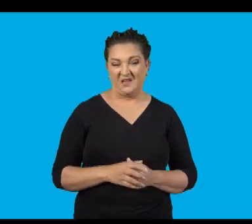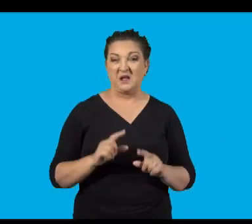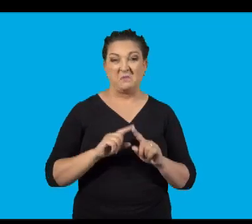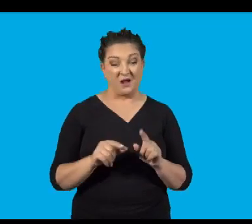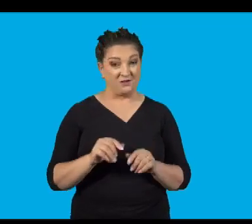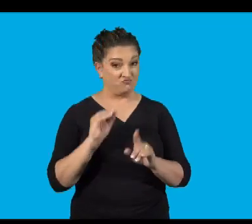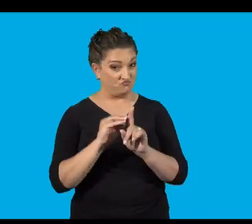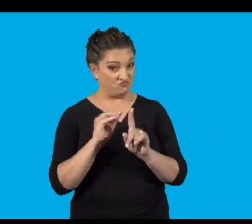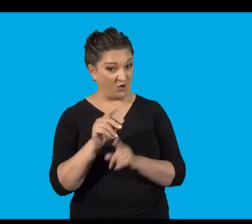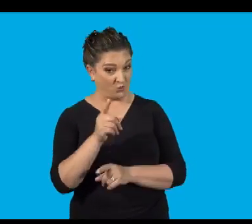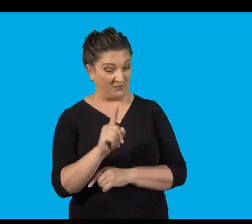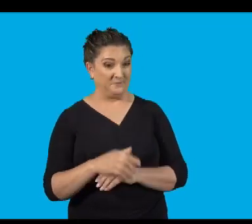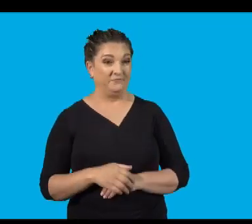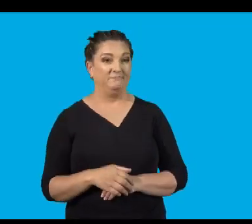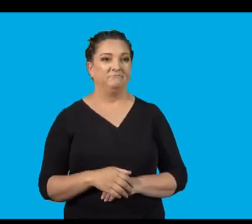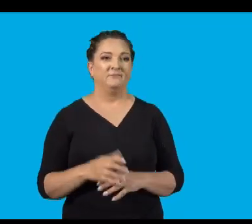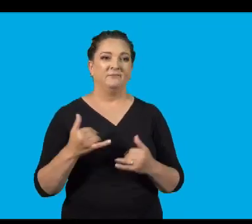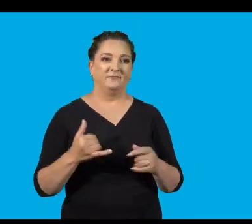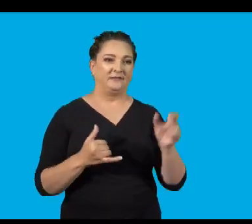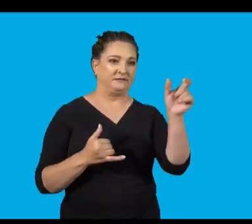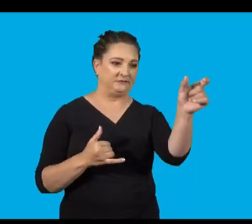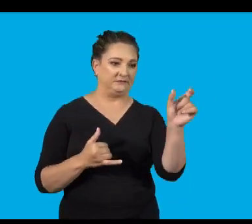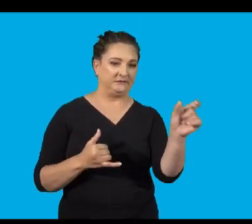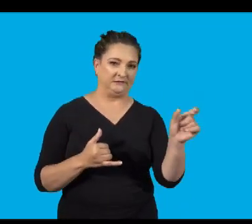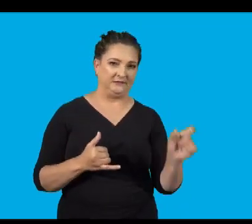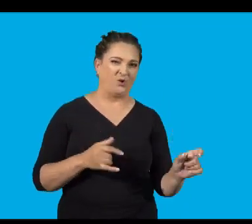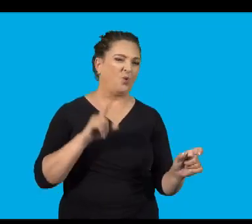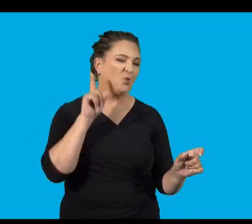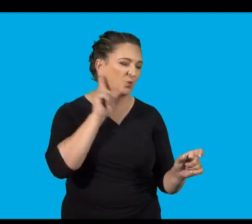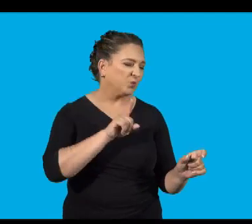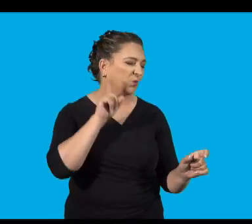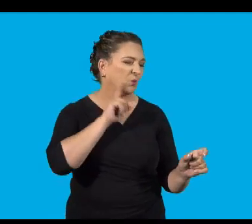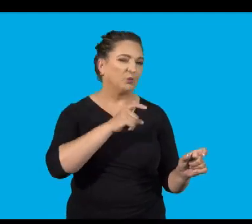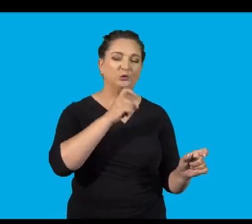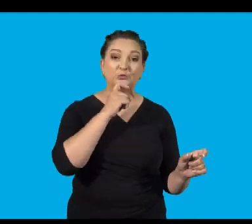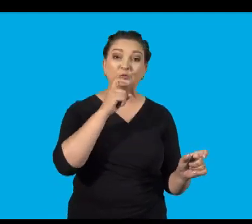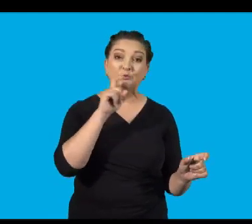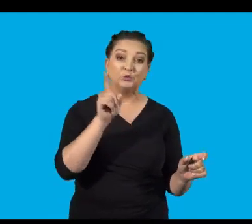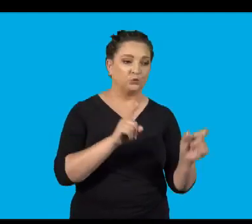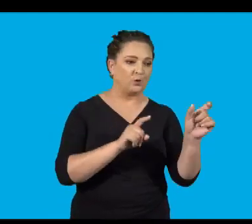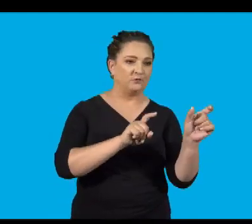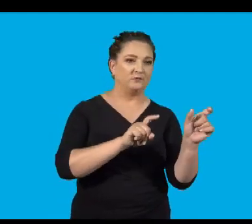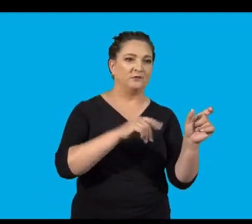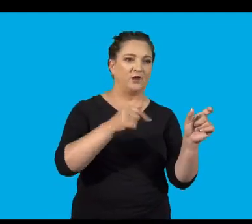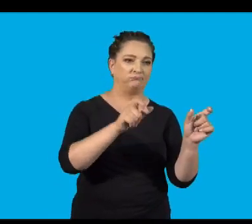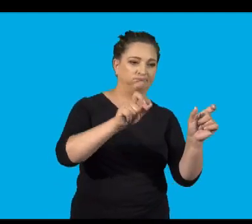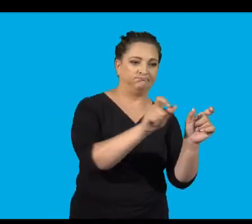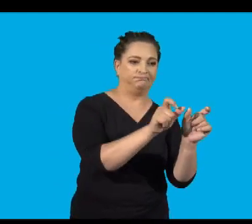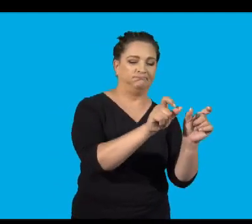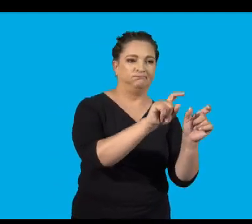Now, something that I want to remind you of, remember, in our tag, we always have to use